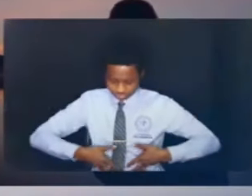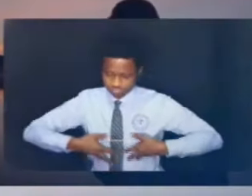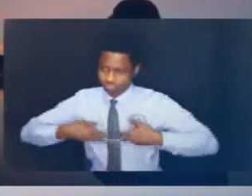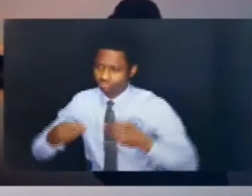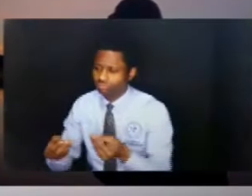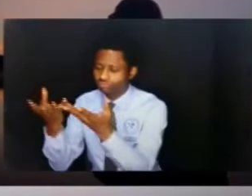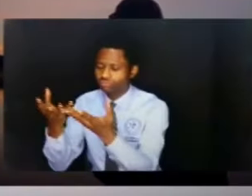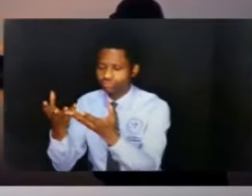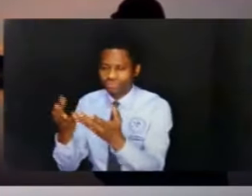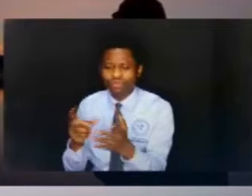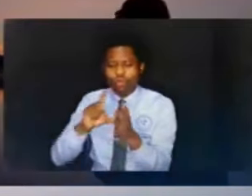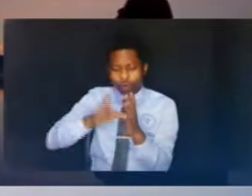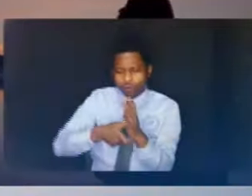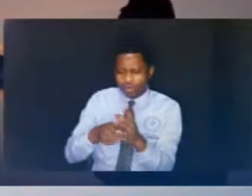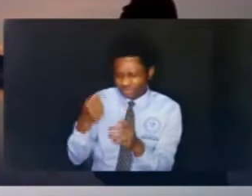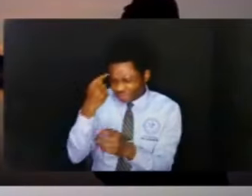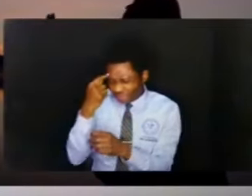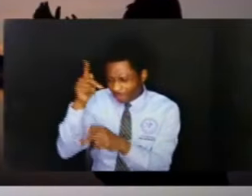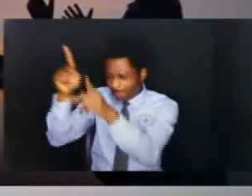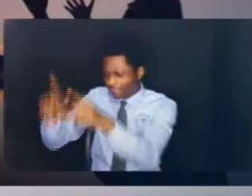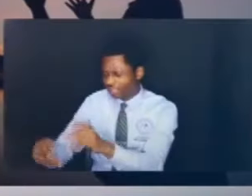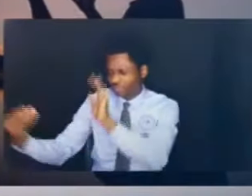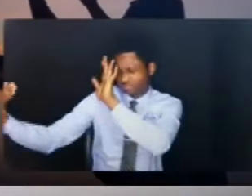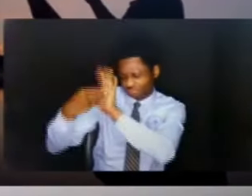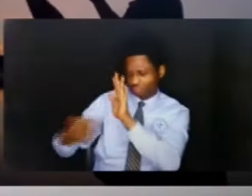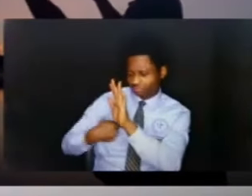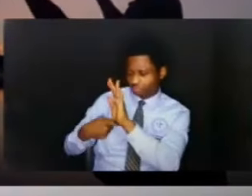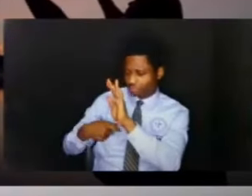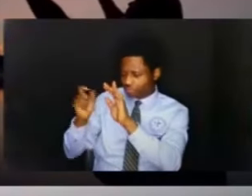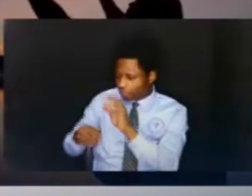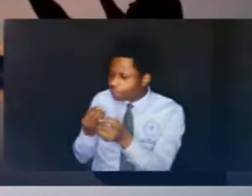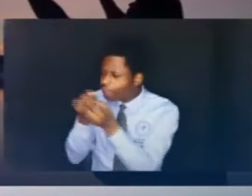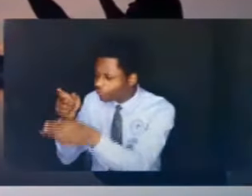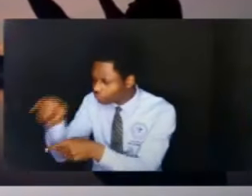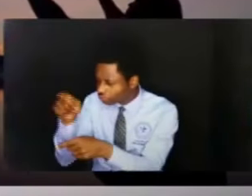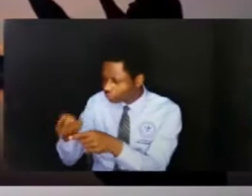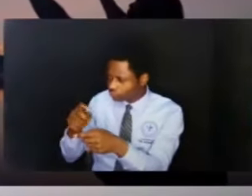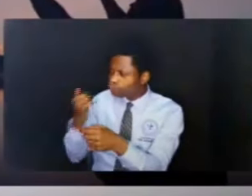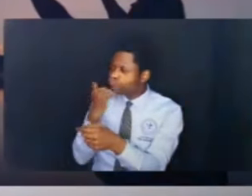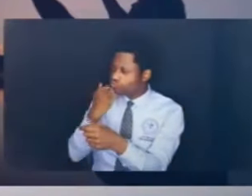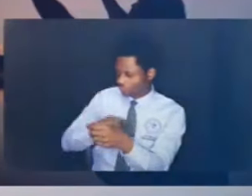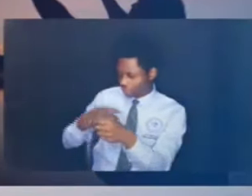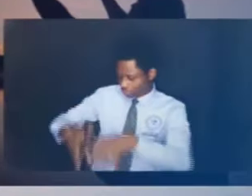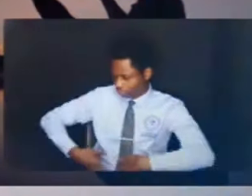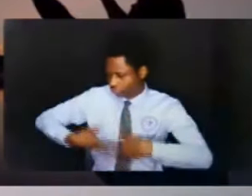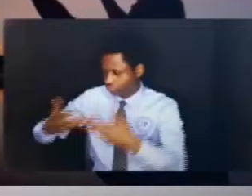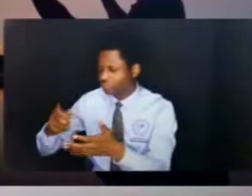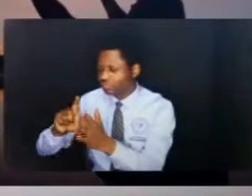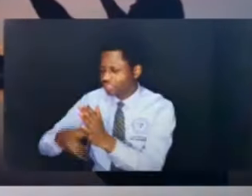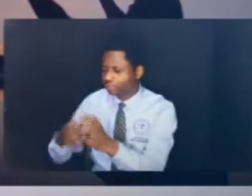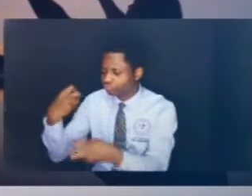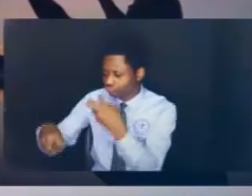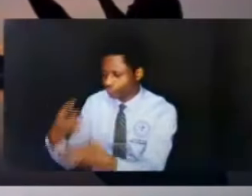atia wo ana se bibi a ema wo ni obi ntem enyo na we no nia uyi ni nyina ne botai ne se wo betumi ni nipa no